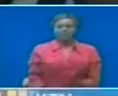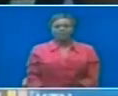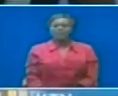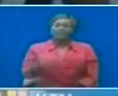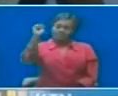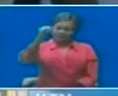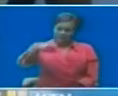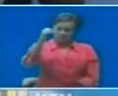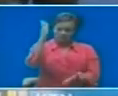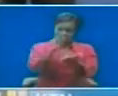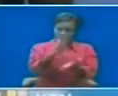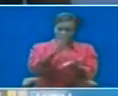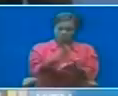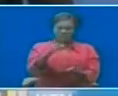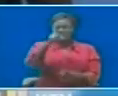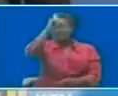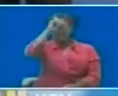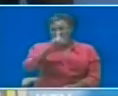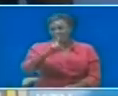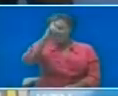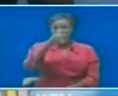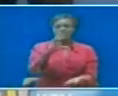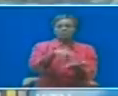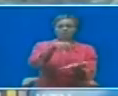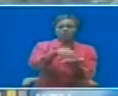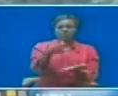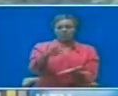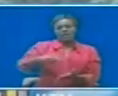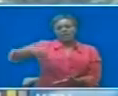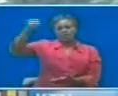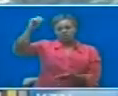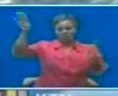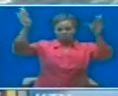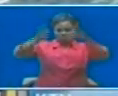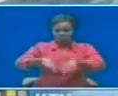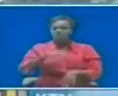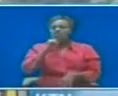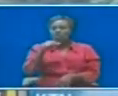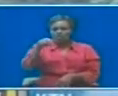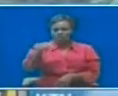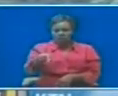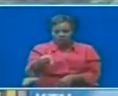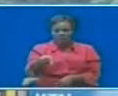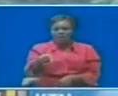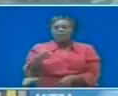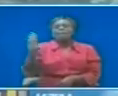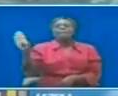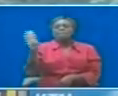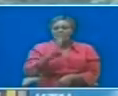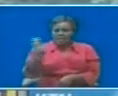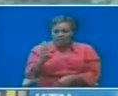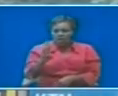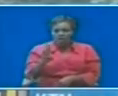Yes, indeed, Linda. It's a very serious situation in the North Rift region. In fact, it's not only a billion shillings, it's a billion